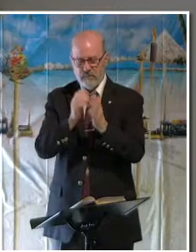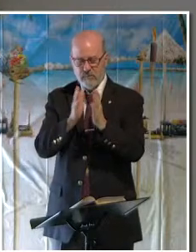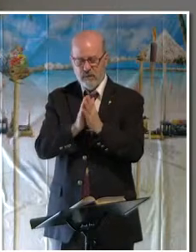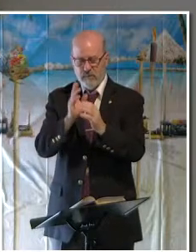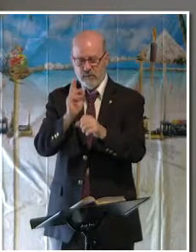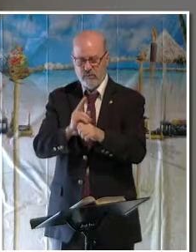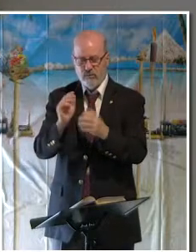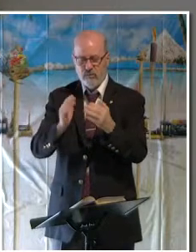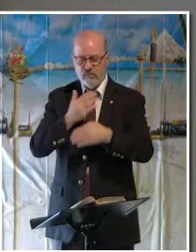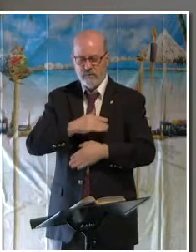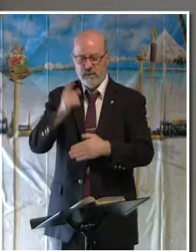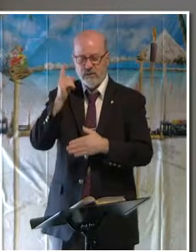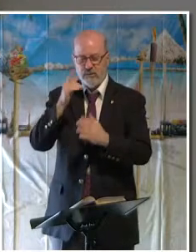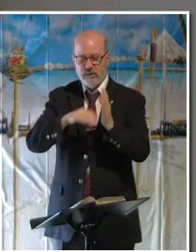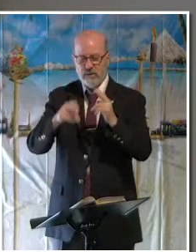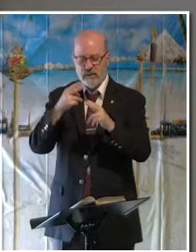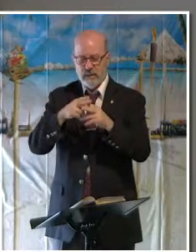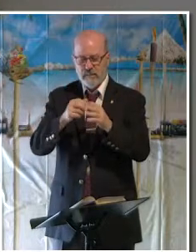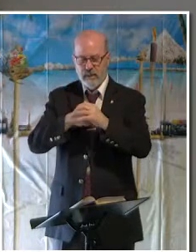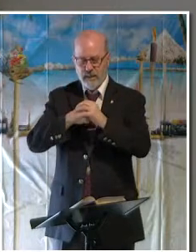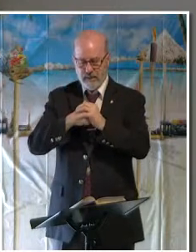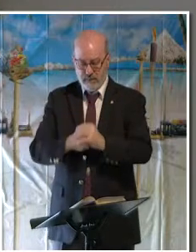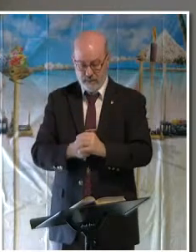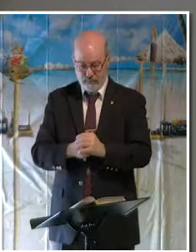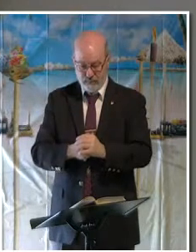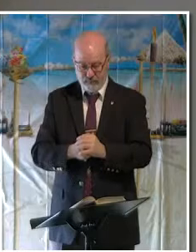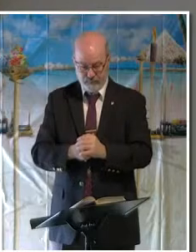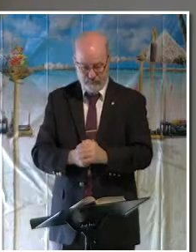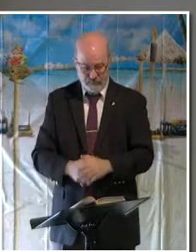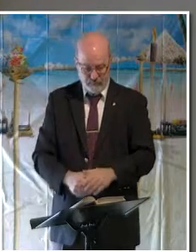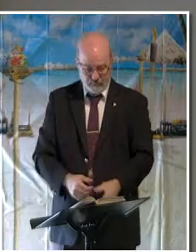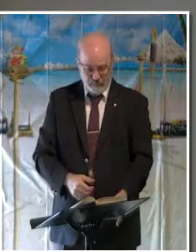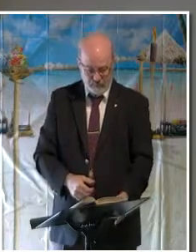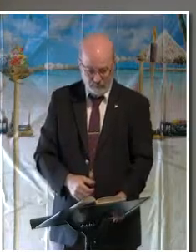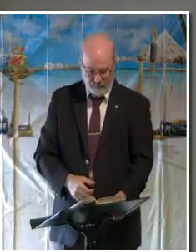that it be used to please you. In Jesus' name, amen.